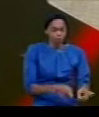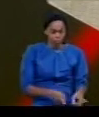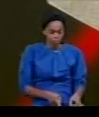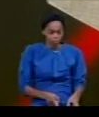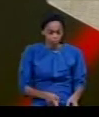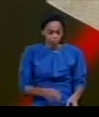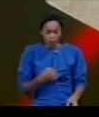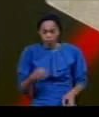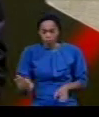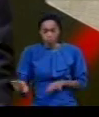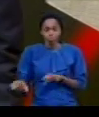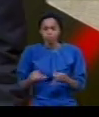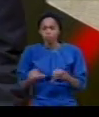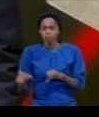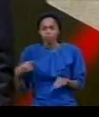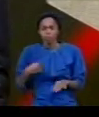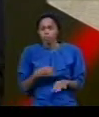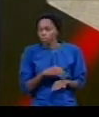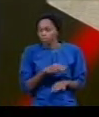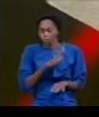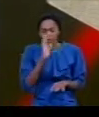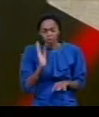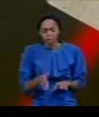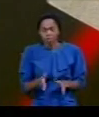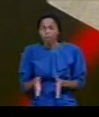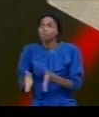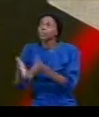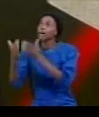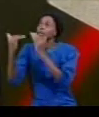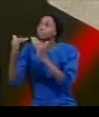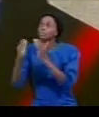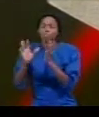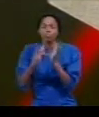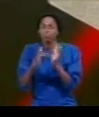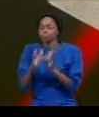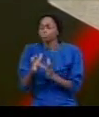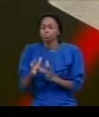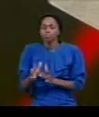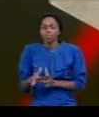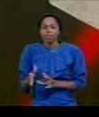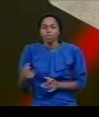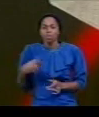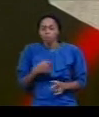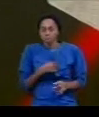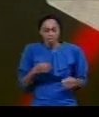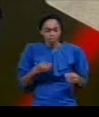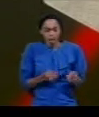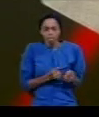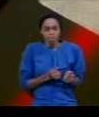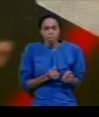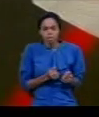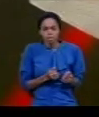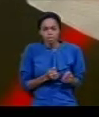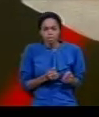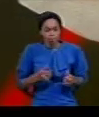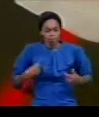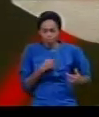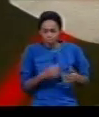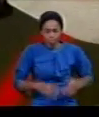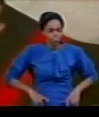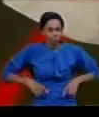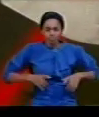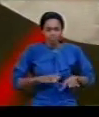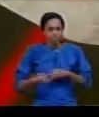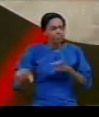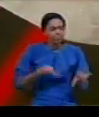of reacting. We never consult Christ. We never think of Christ. We're too fast in reacting. We're